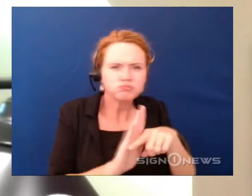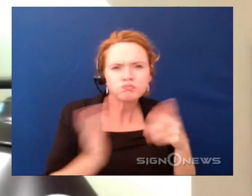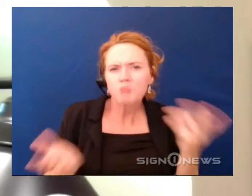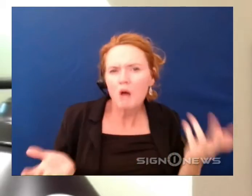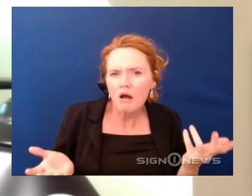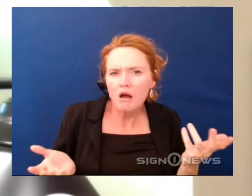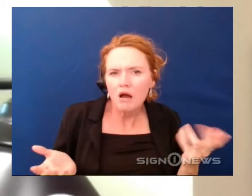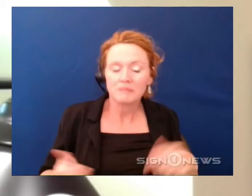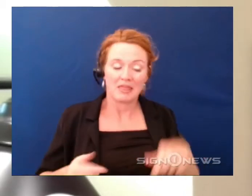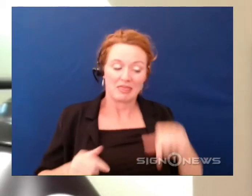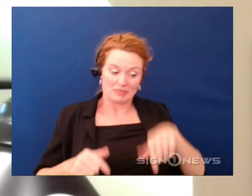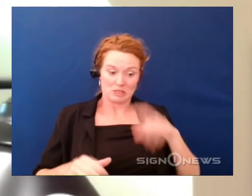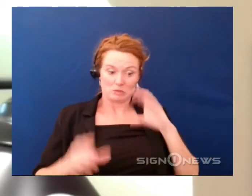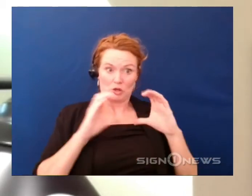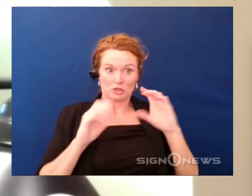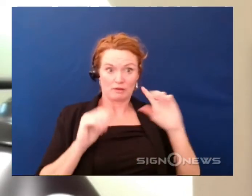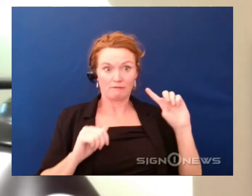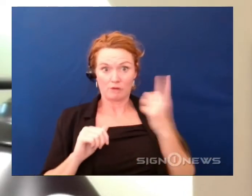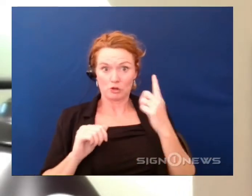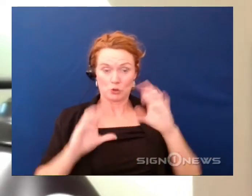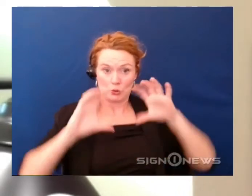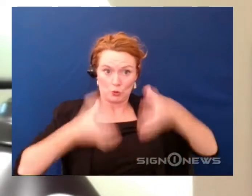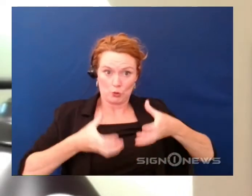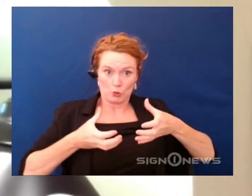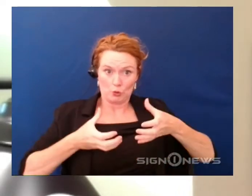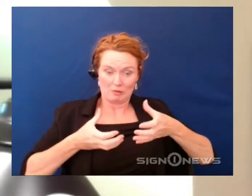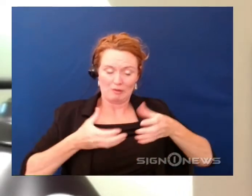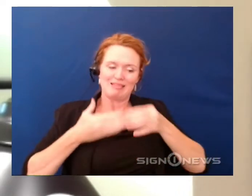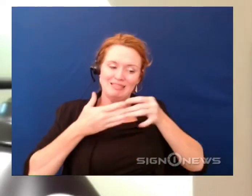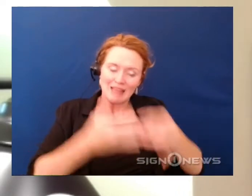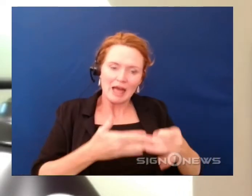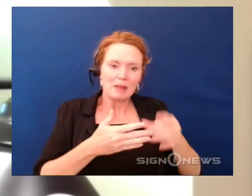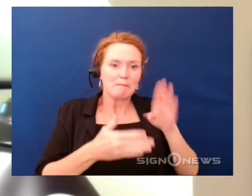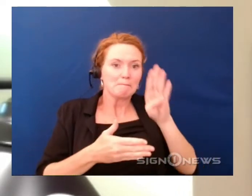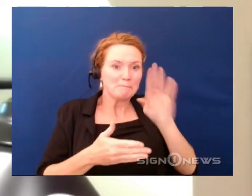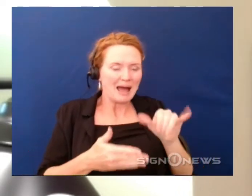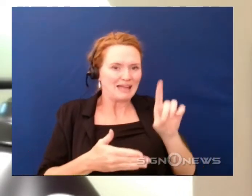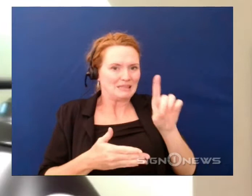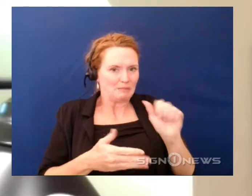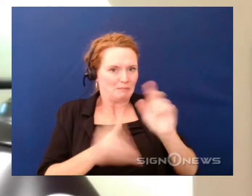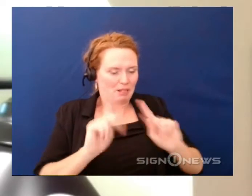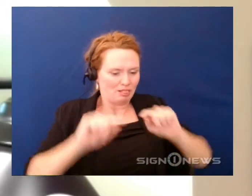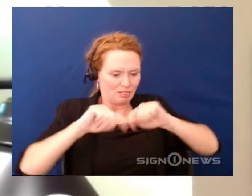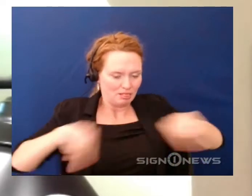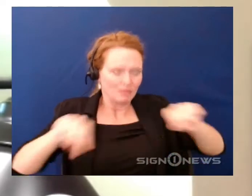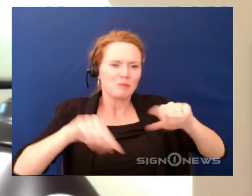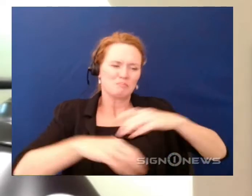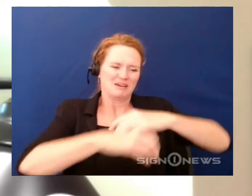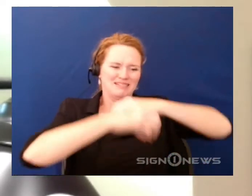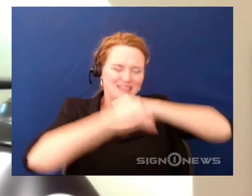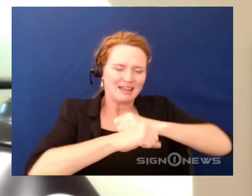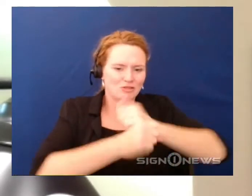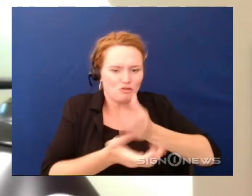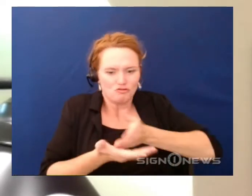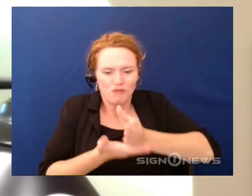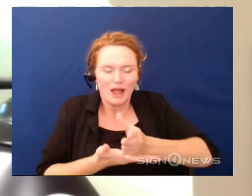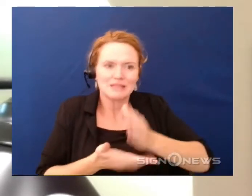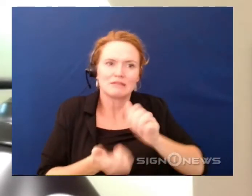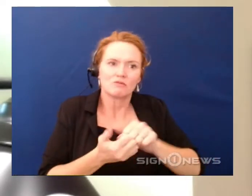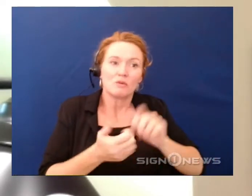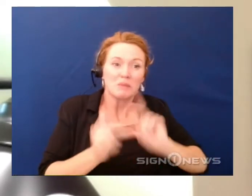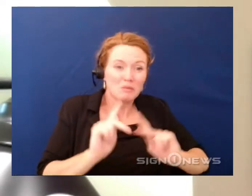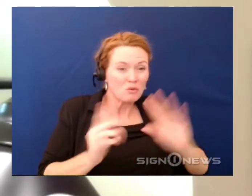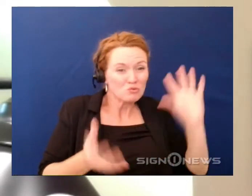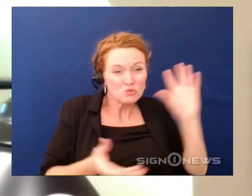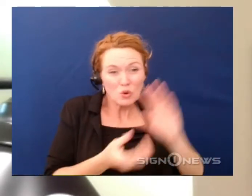Communication First is the only disability-led nonprofit organization dedicated to protecting the rights and advancing the interests of the estimated 5